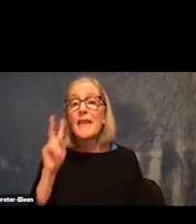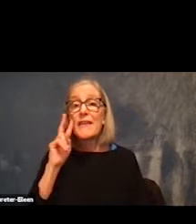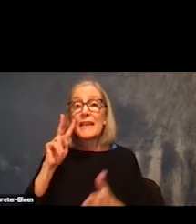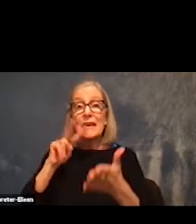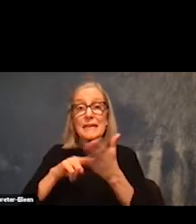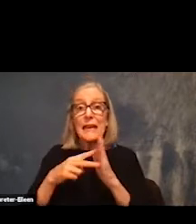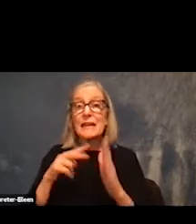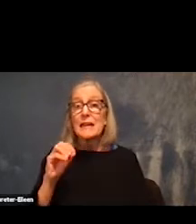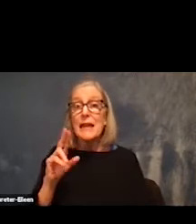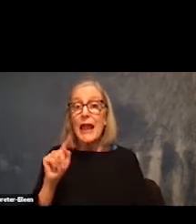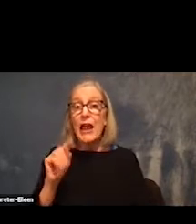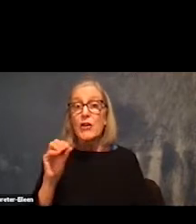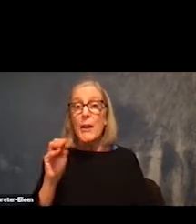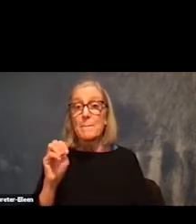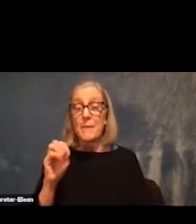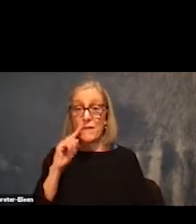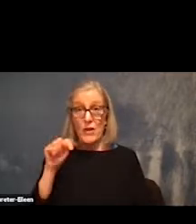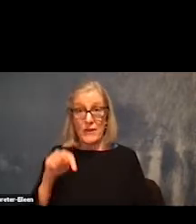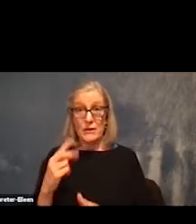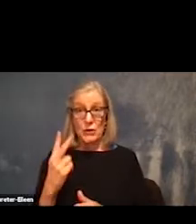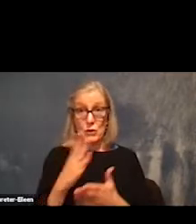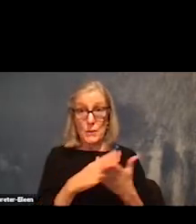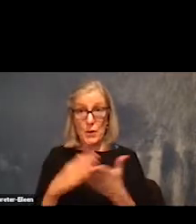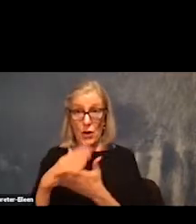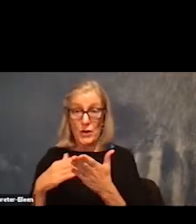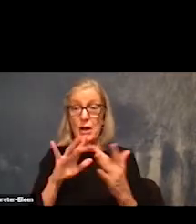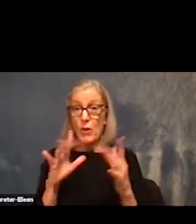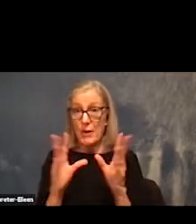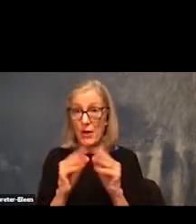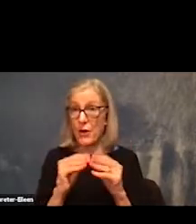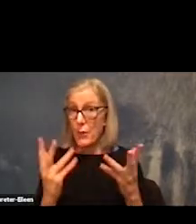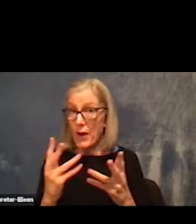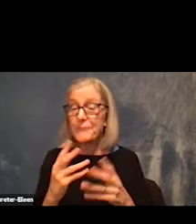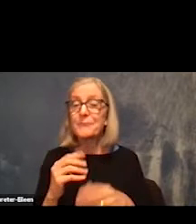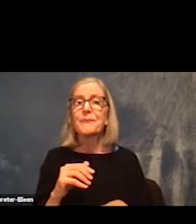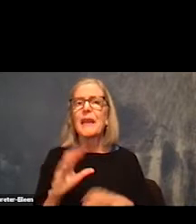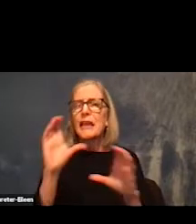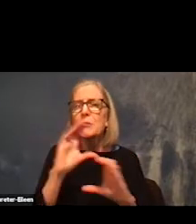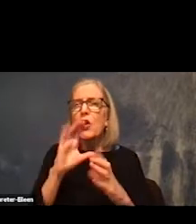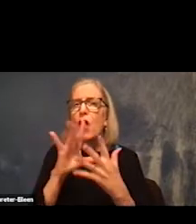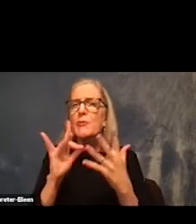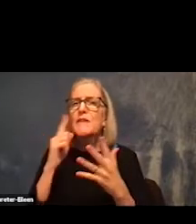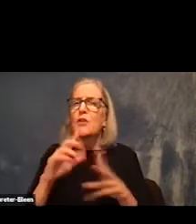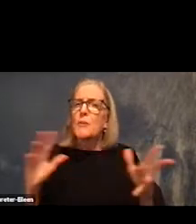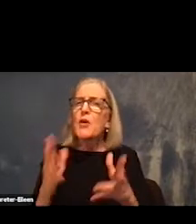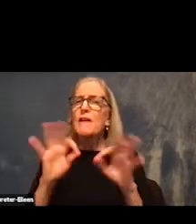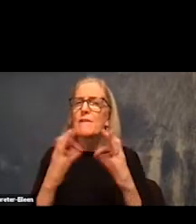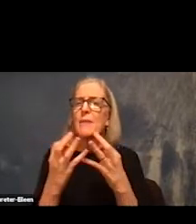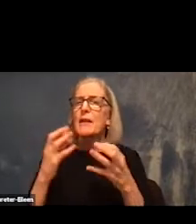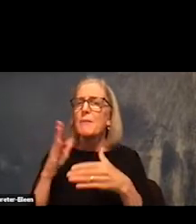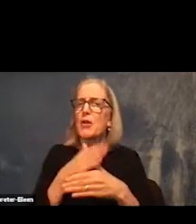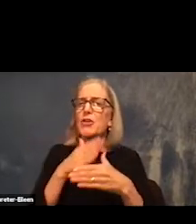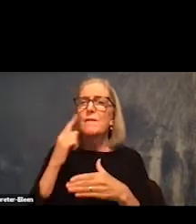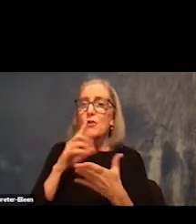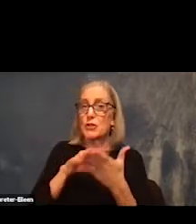this two-part webinar are: explore the options to promote family partnerships for students with